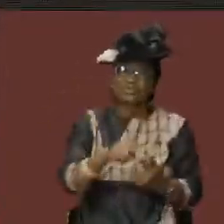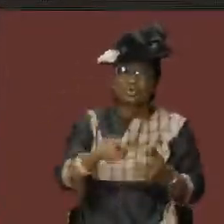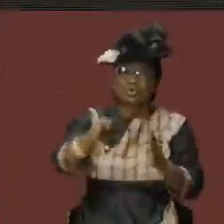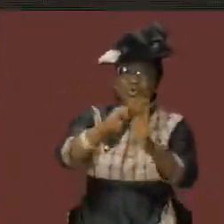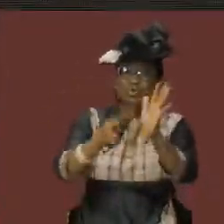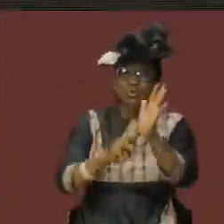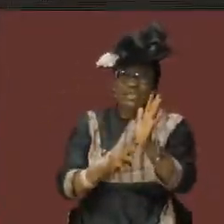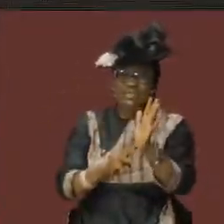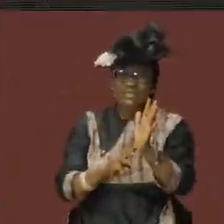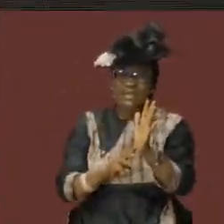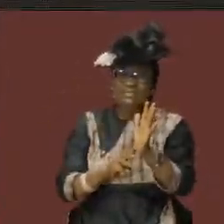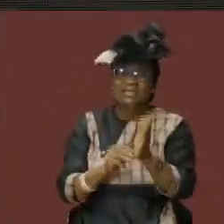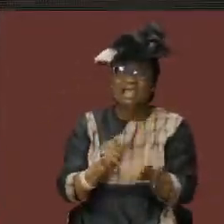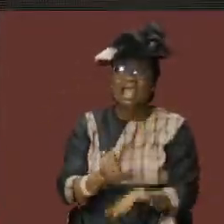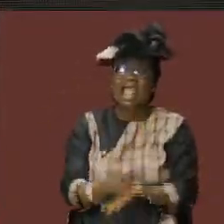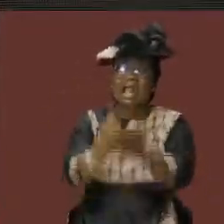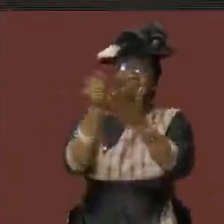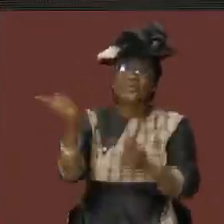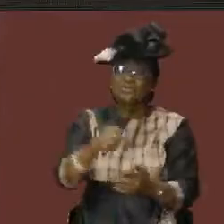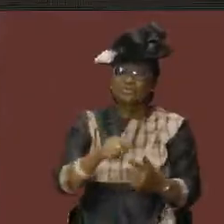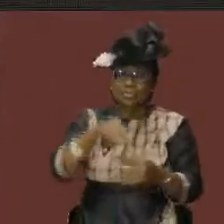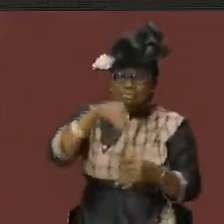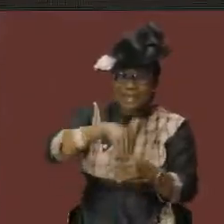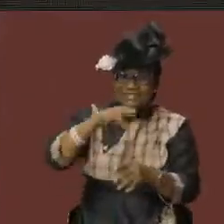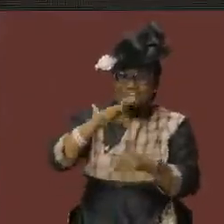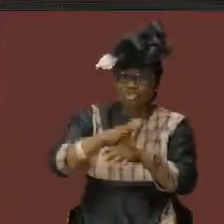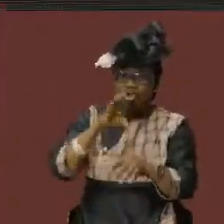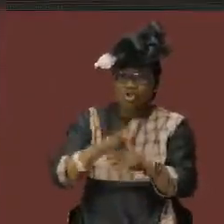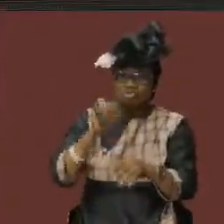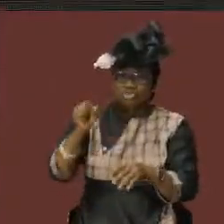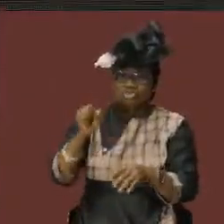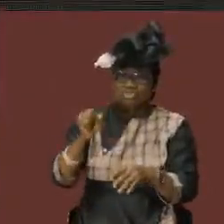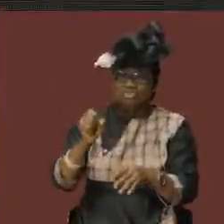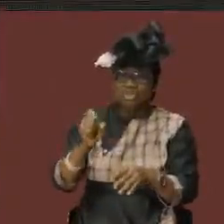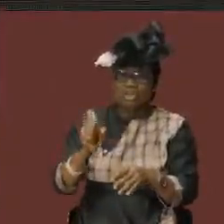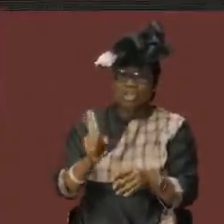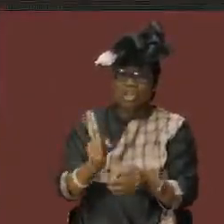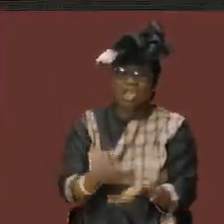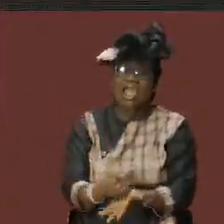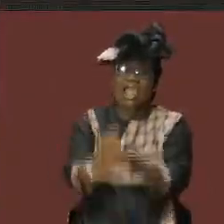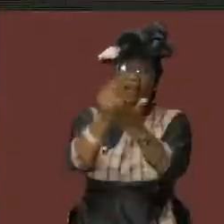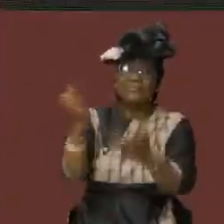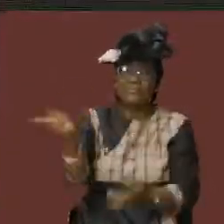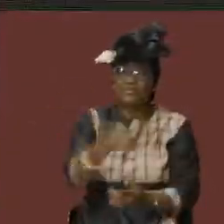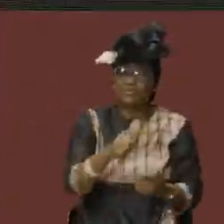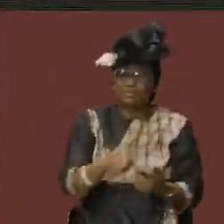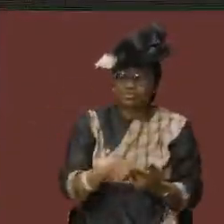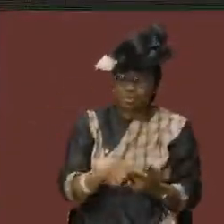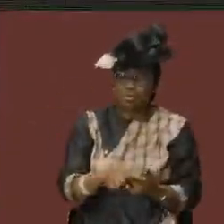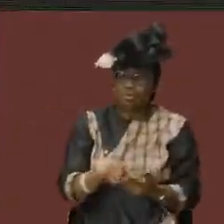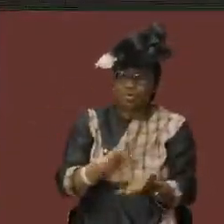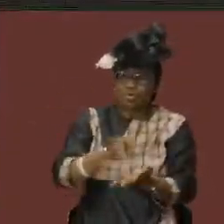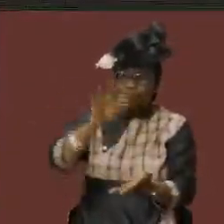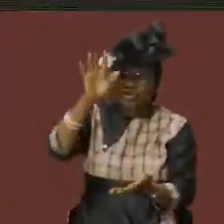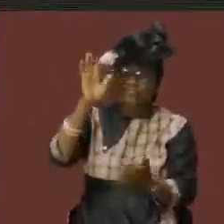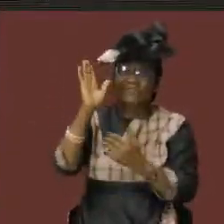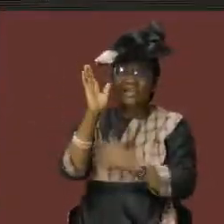plant churches, help you to pray, help you to glorify God the way He should be